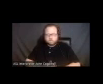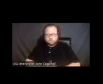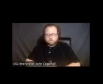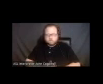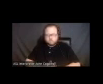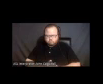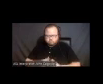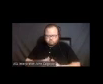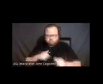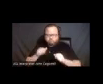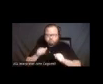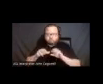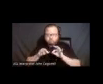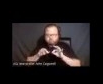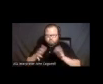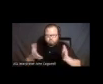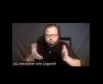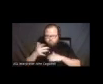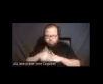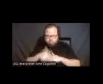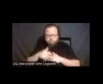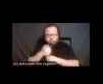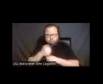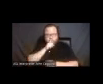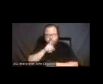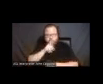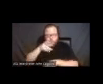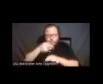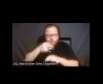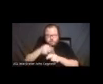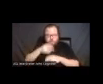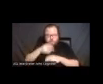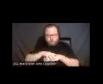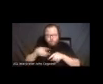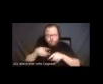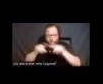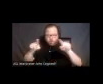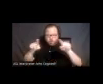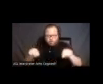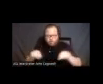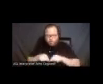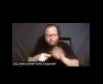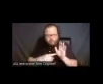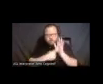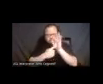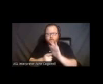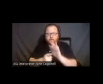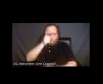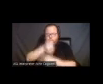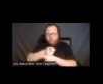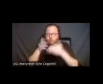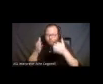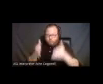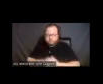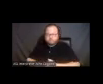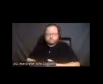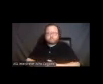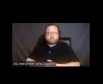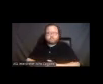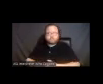ASL interpreter available. Please make sure your name on the square is displayed correctly.